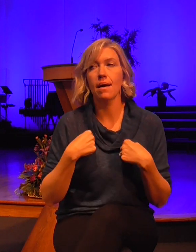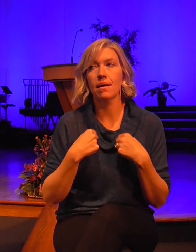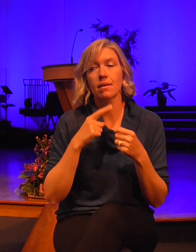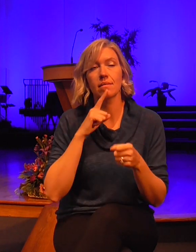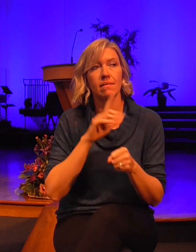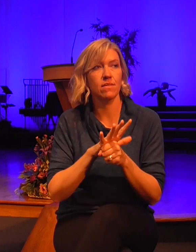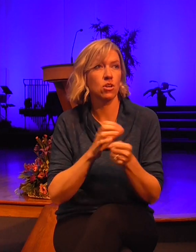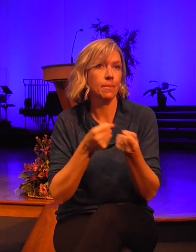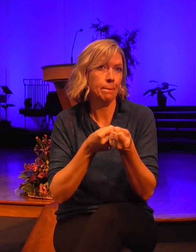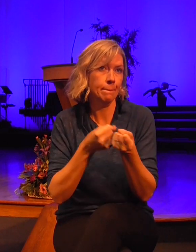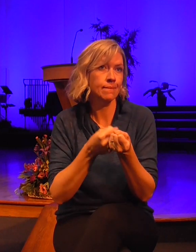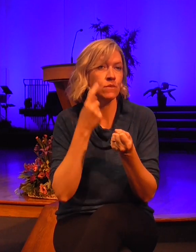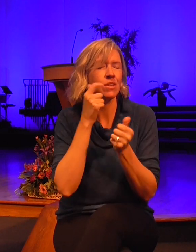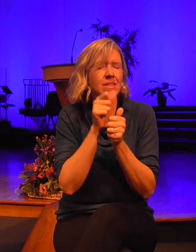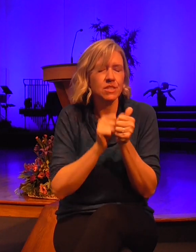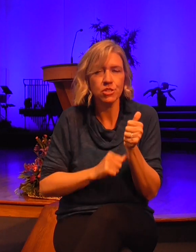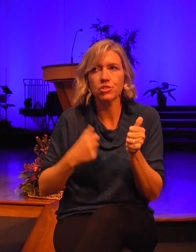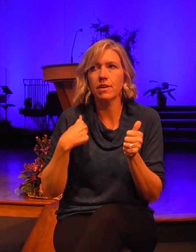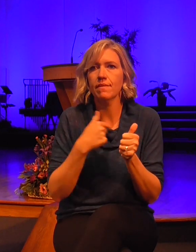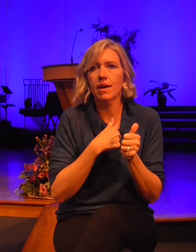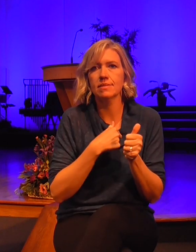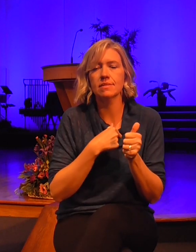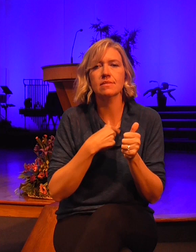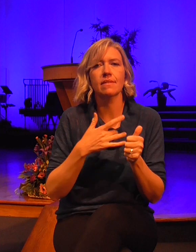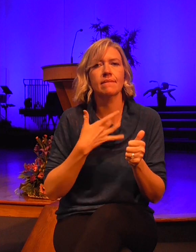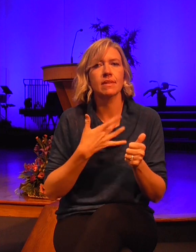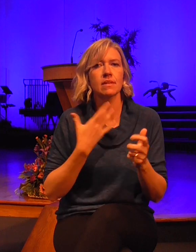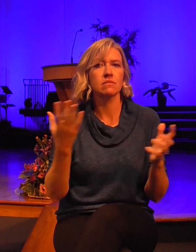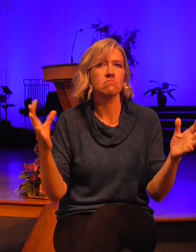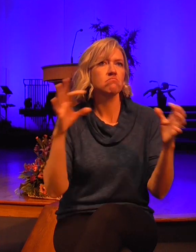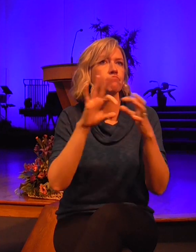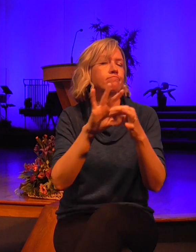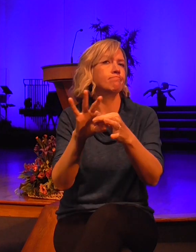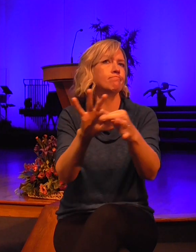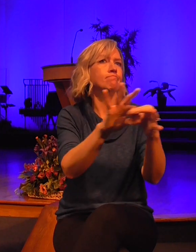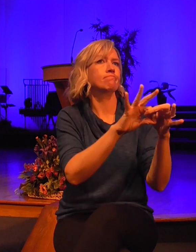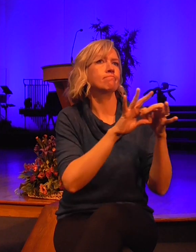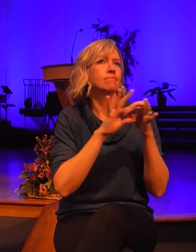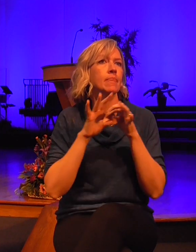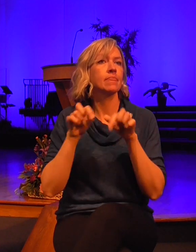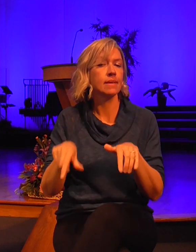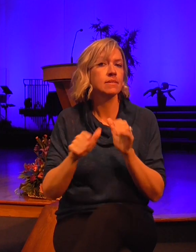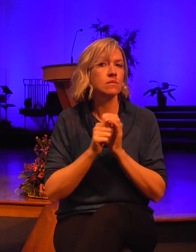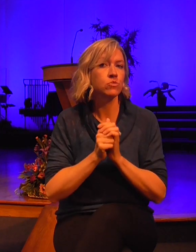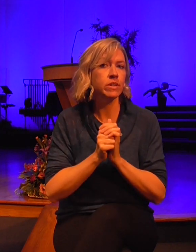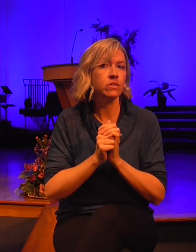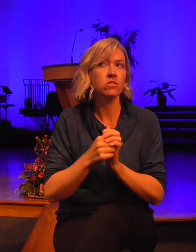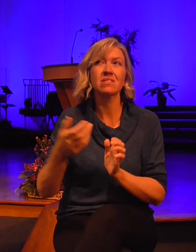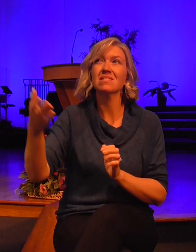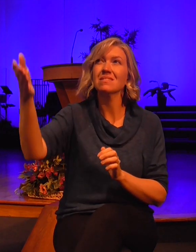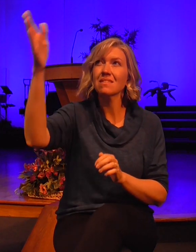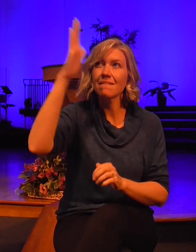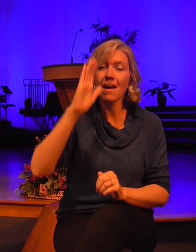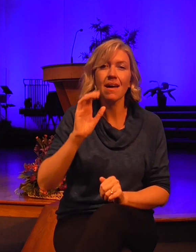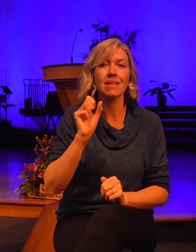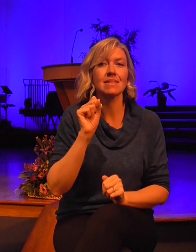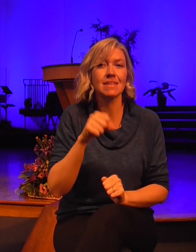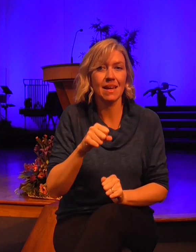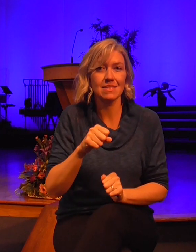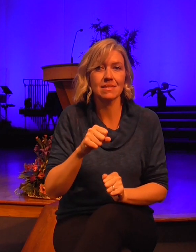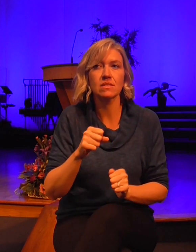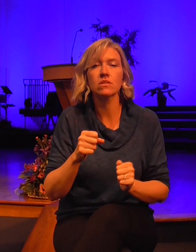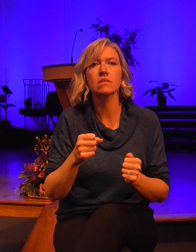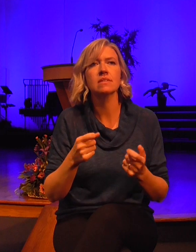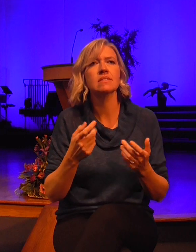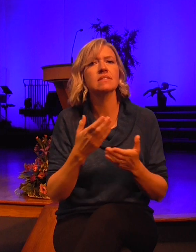for each and every one of us who chooses to join in the consciousness of prayer, a divine yes, a renewal, or for some